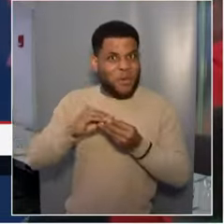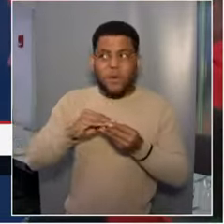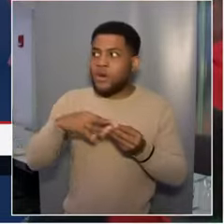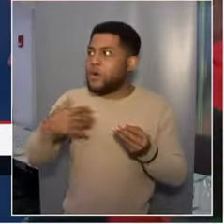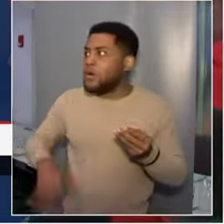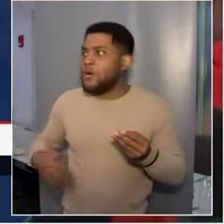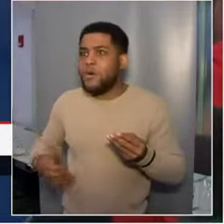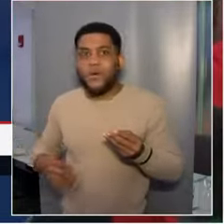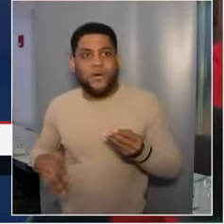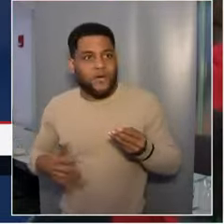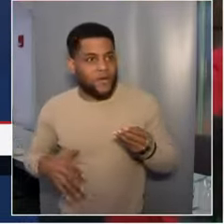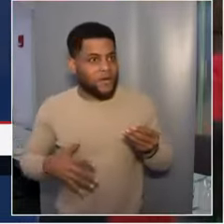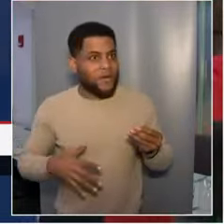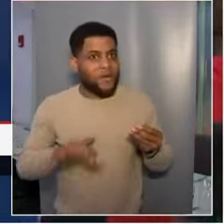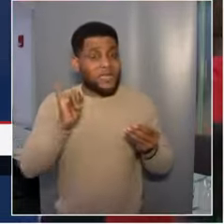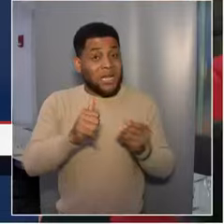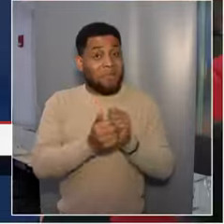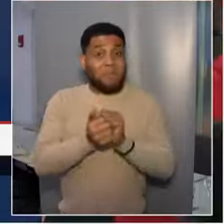So